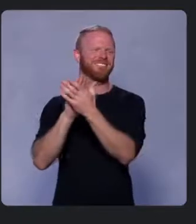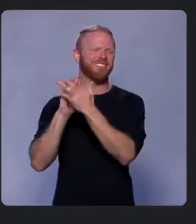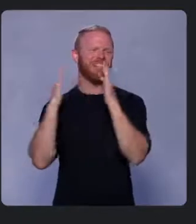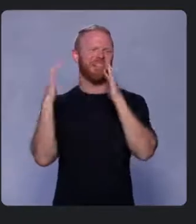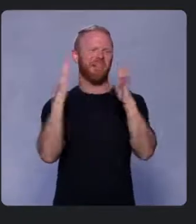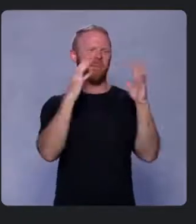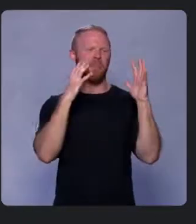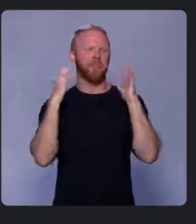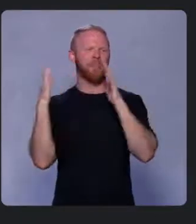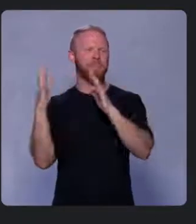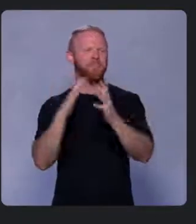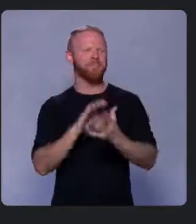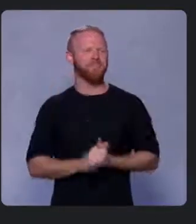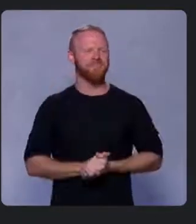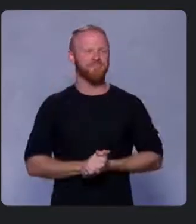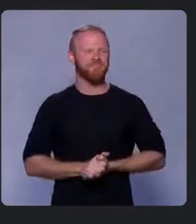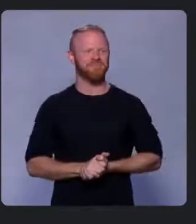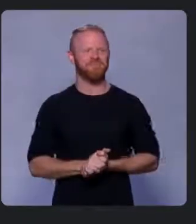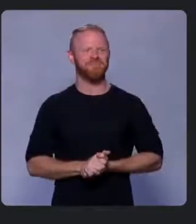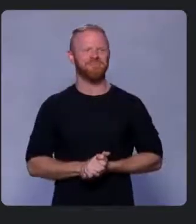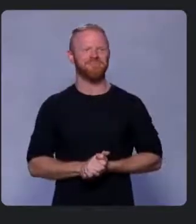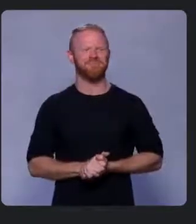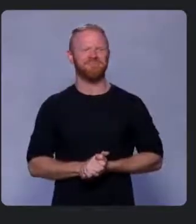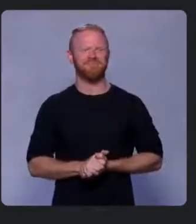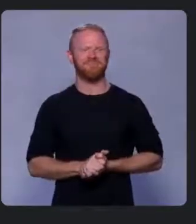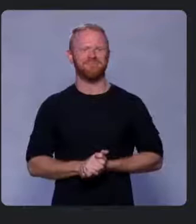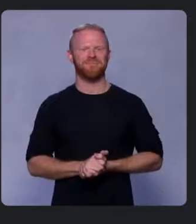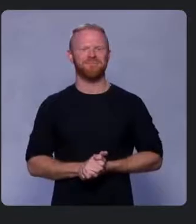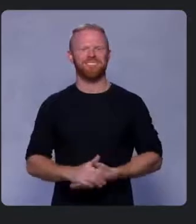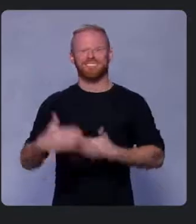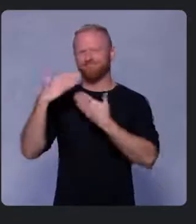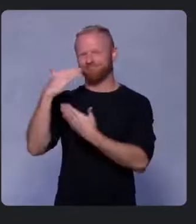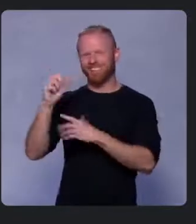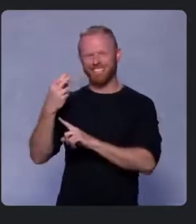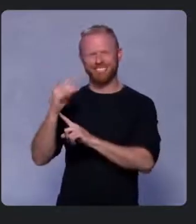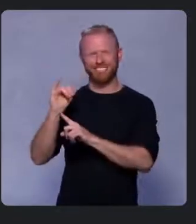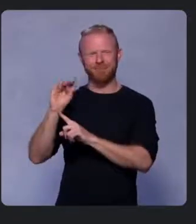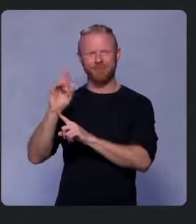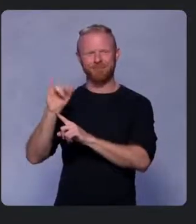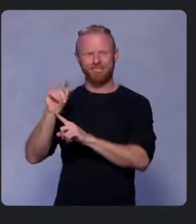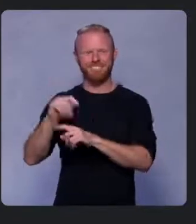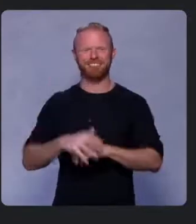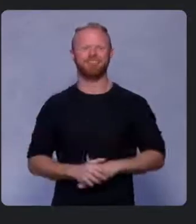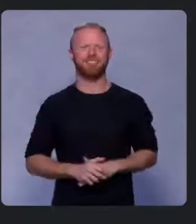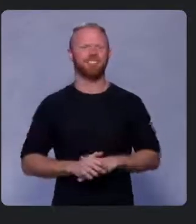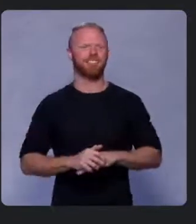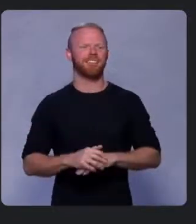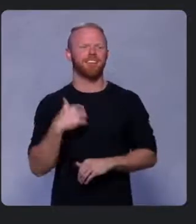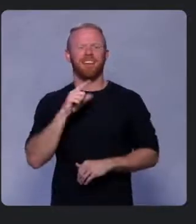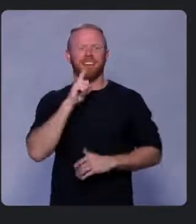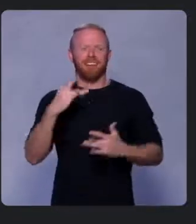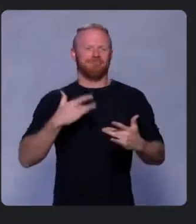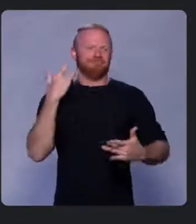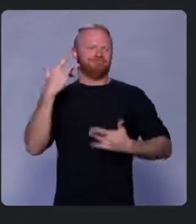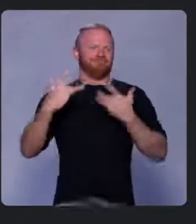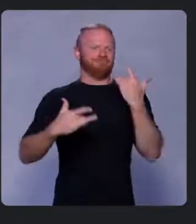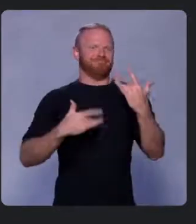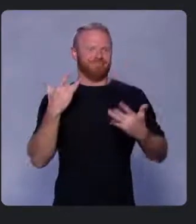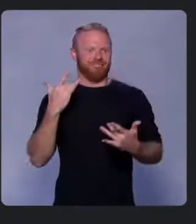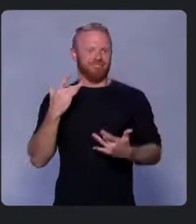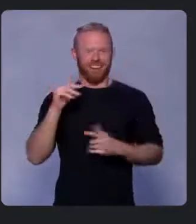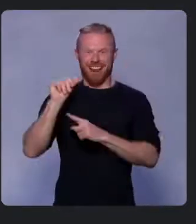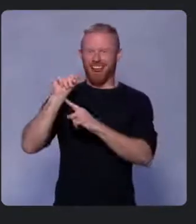Thanks, Shamrit. I'm really excited by the progress we are making